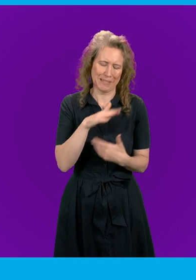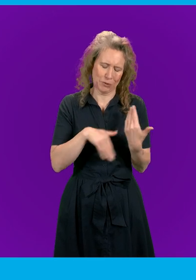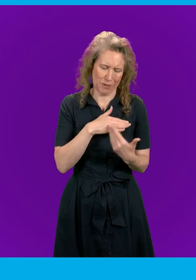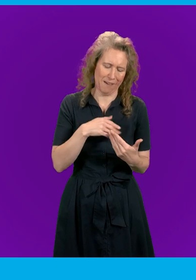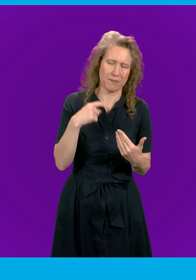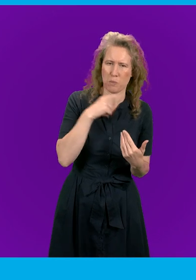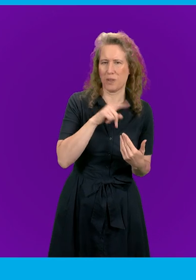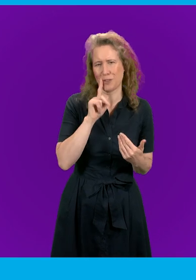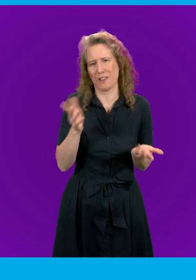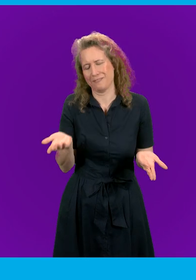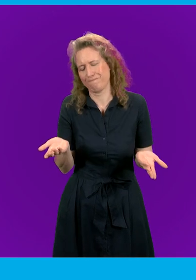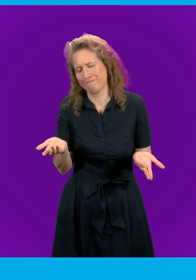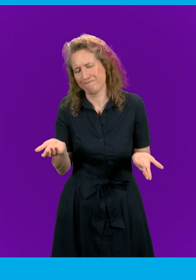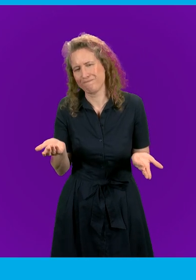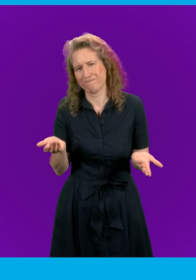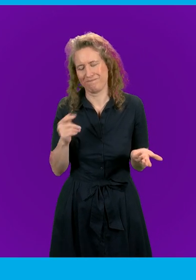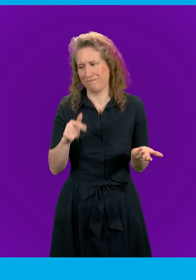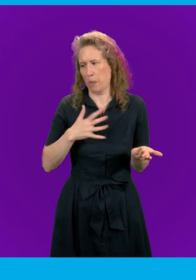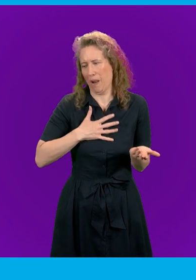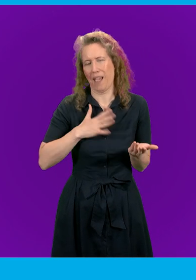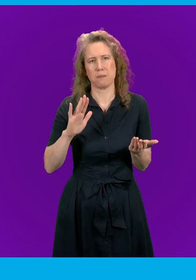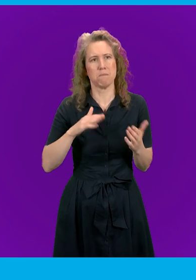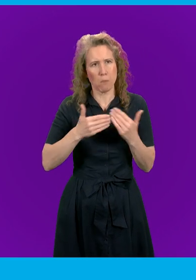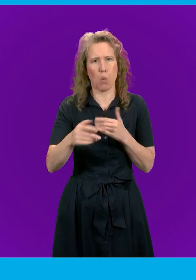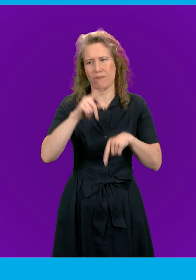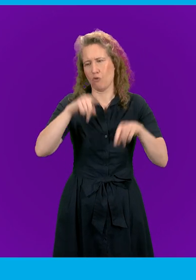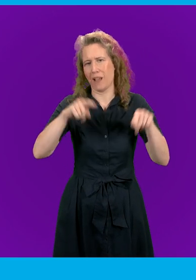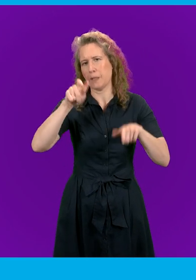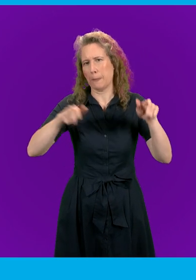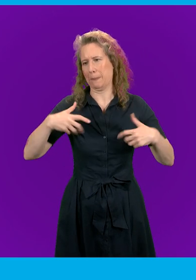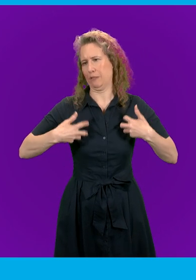equal numbers of men and women interested in this topic. I think that would be fantastic.